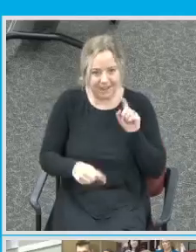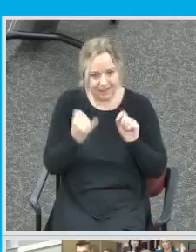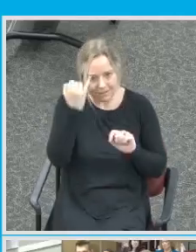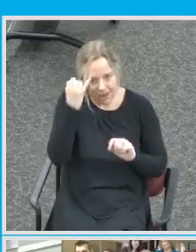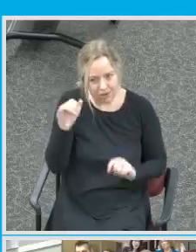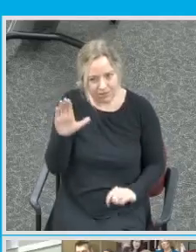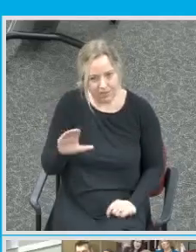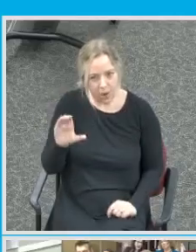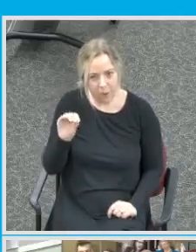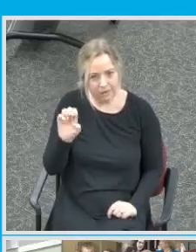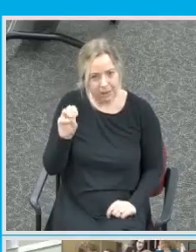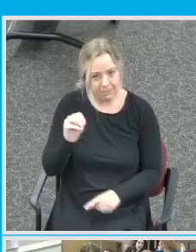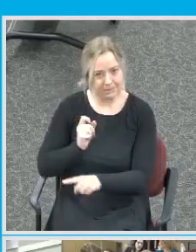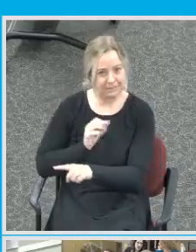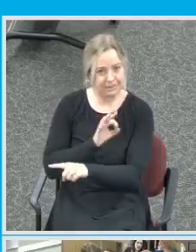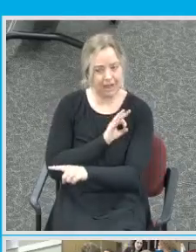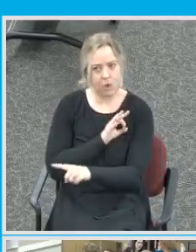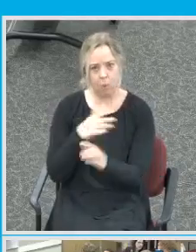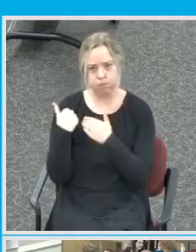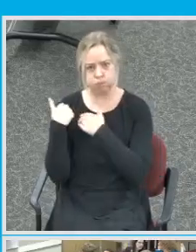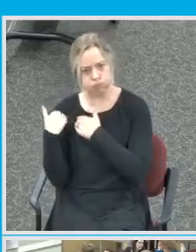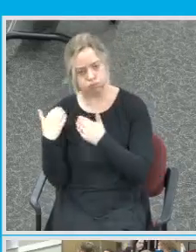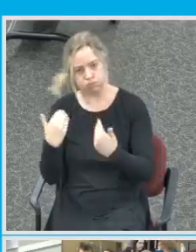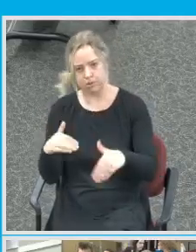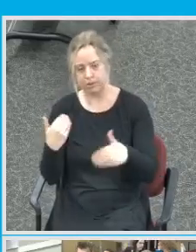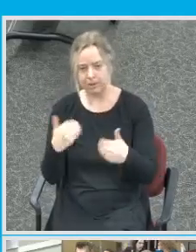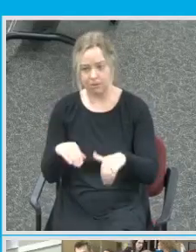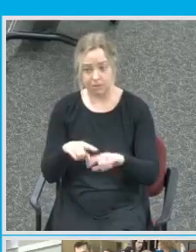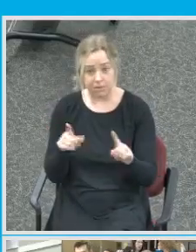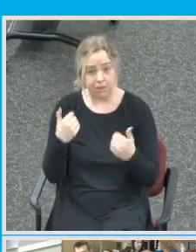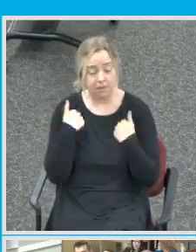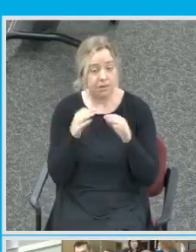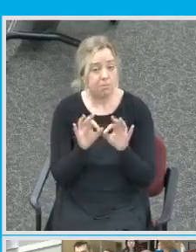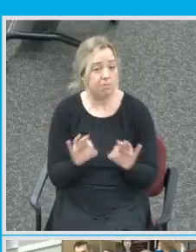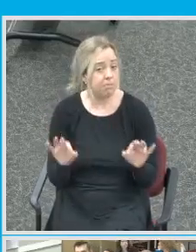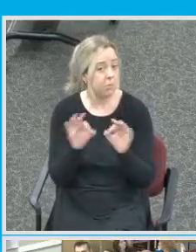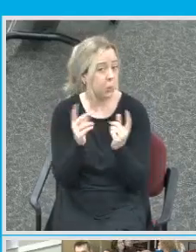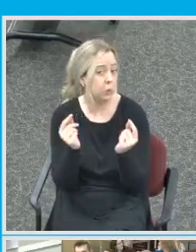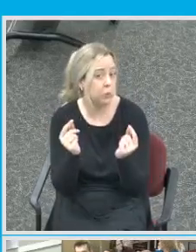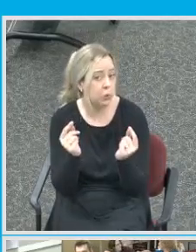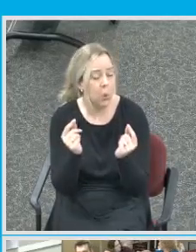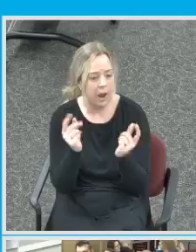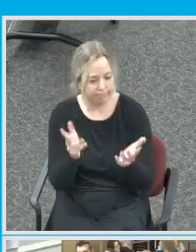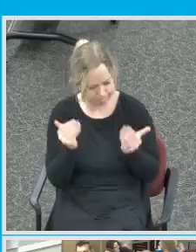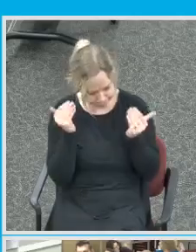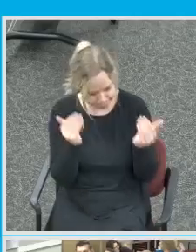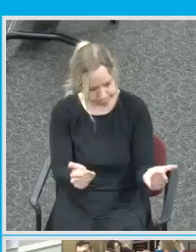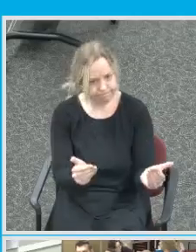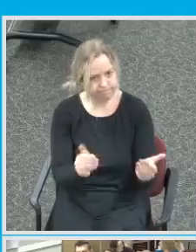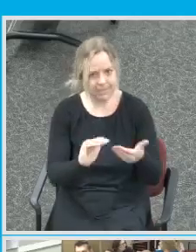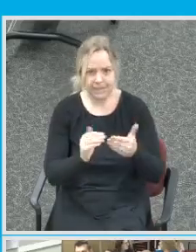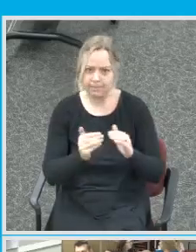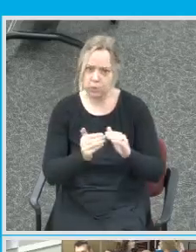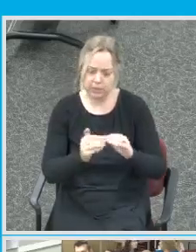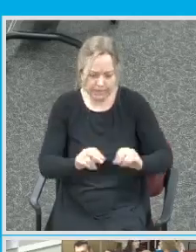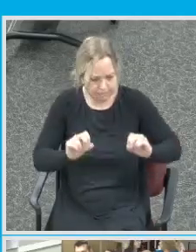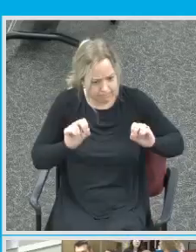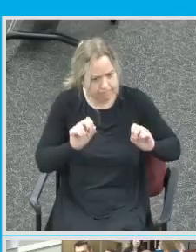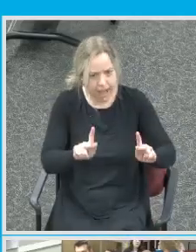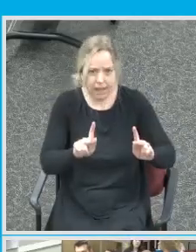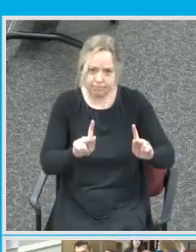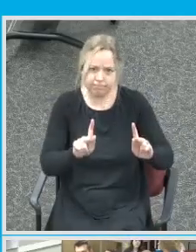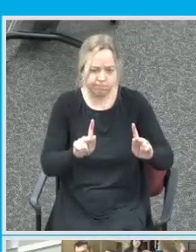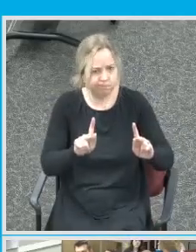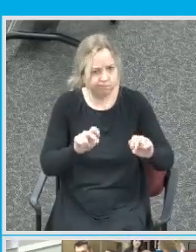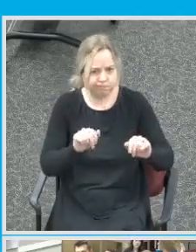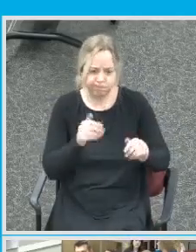is burdened with right now. But they have a really critical task of moving forward and getting that community back on its feet and back moving